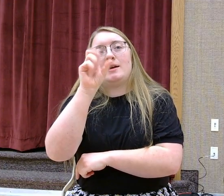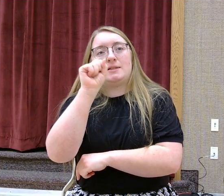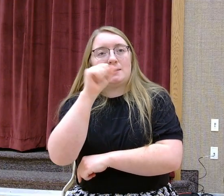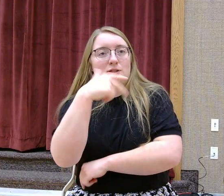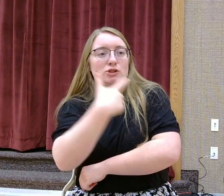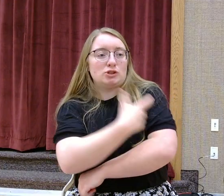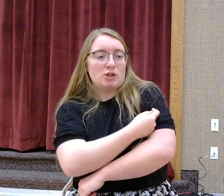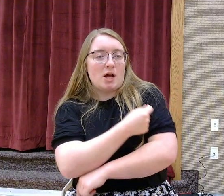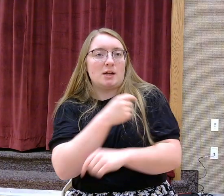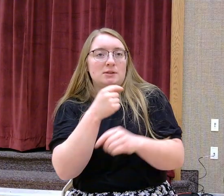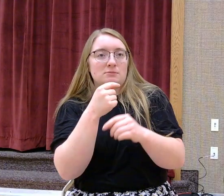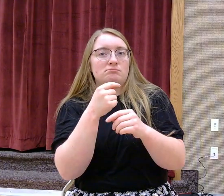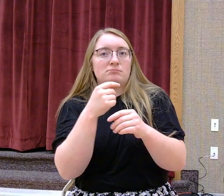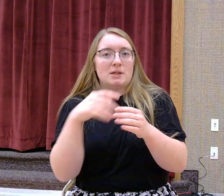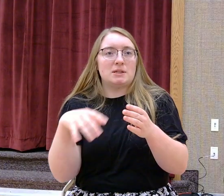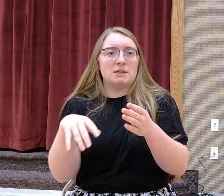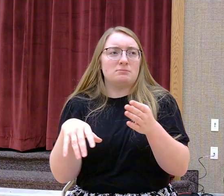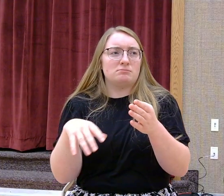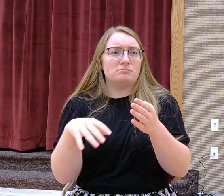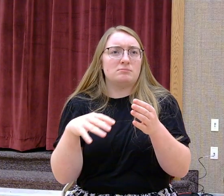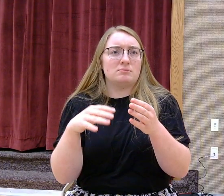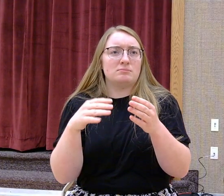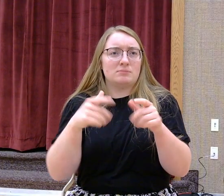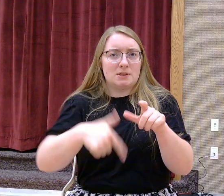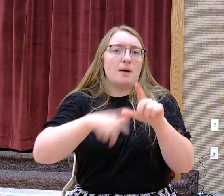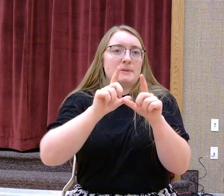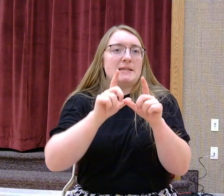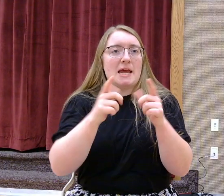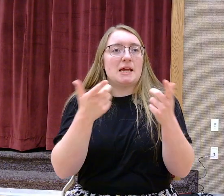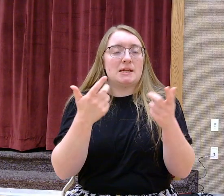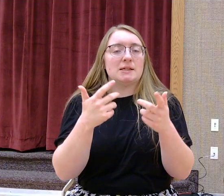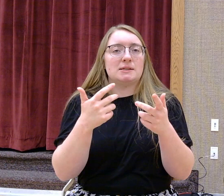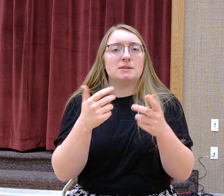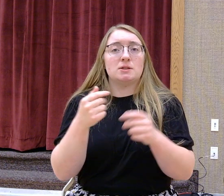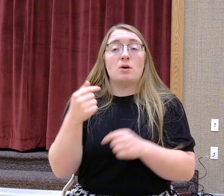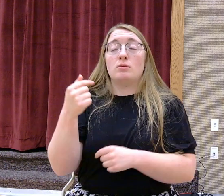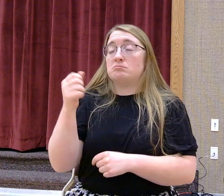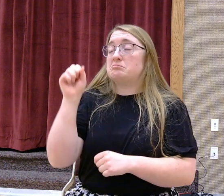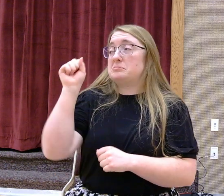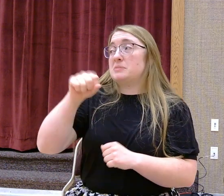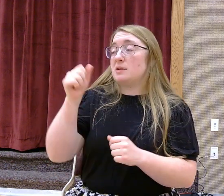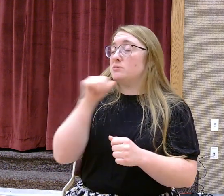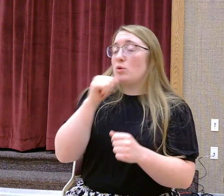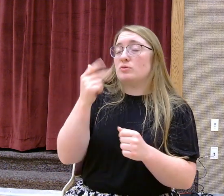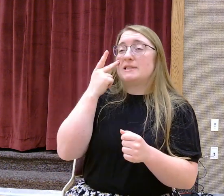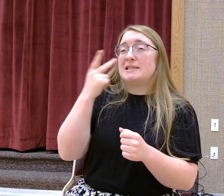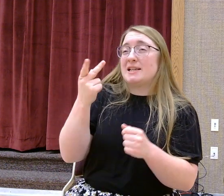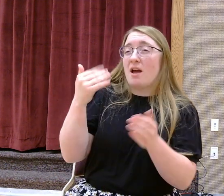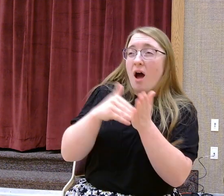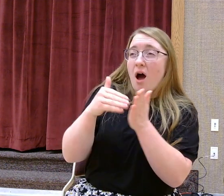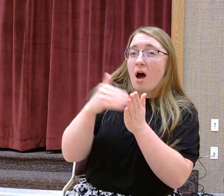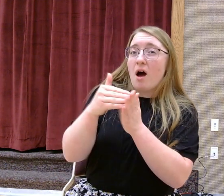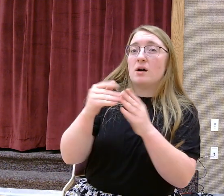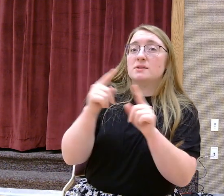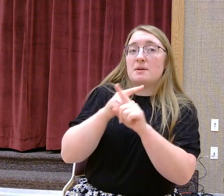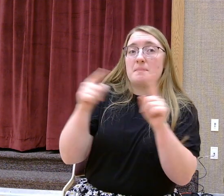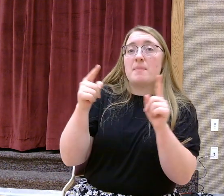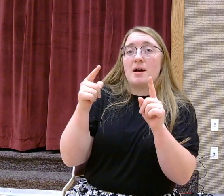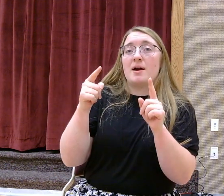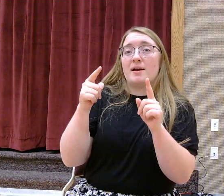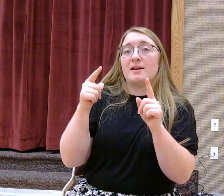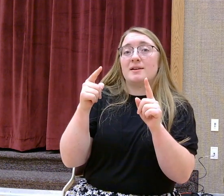Yeah, we don't see much tetanus here. That's another. Let me educate you on that one too. We don't. They had a tetanus in a bat, I